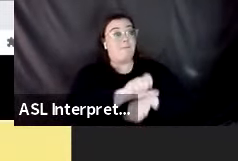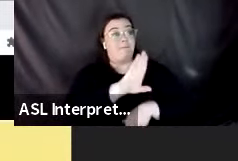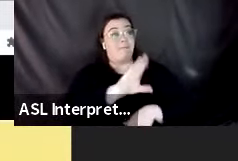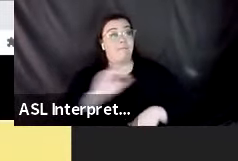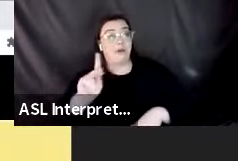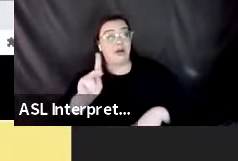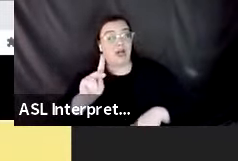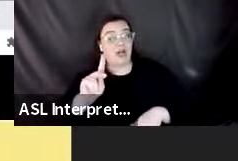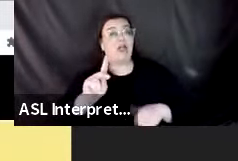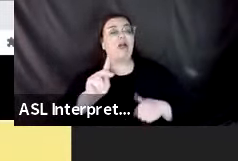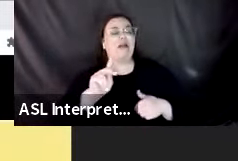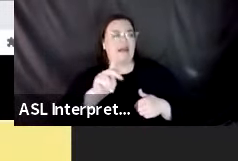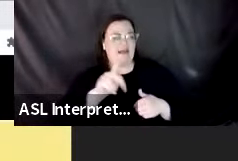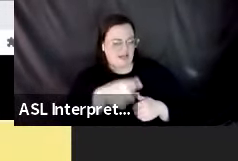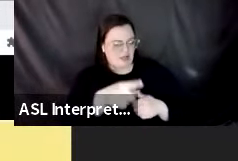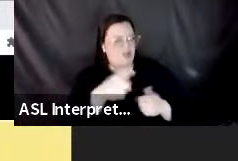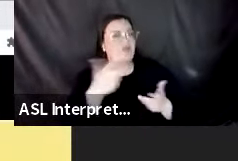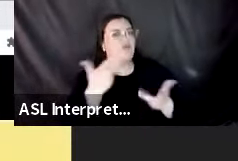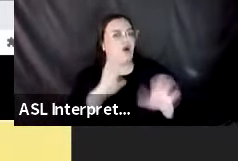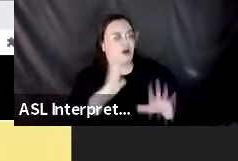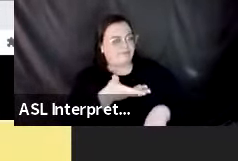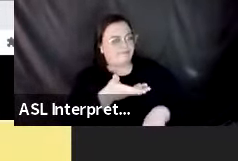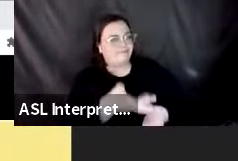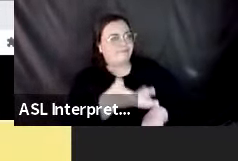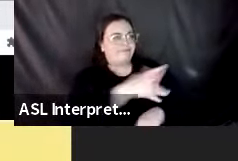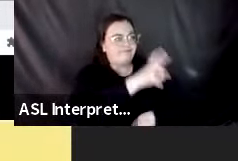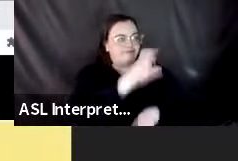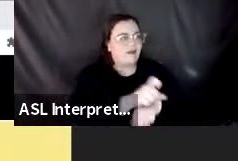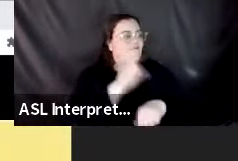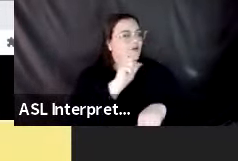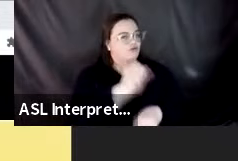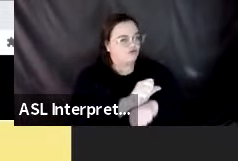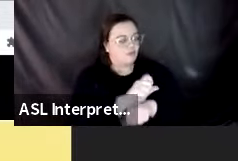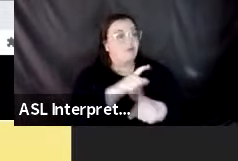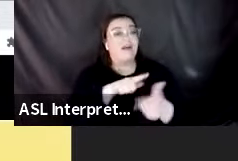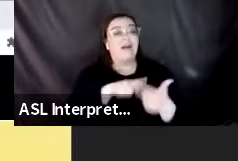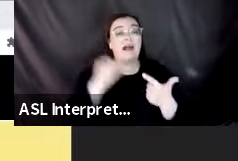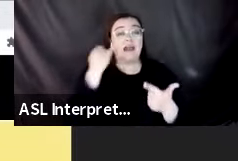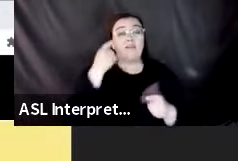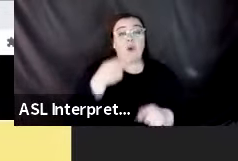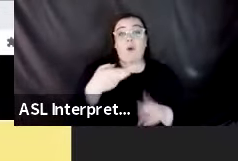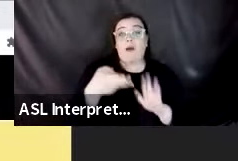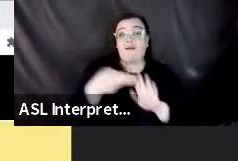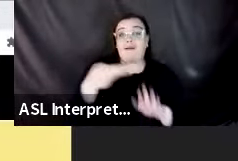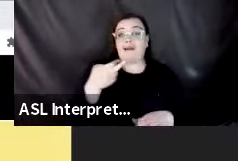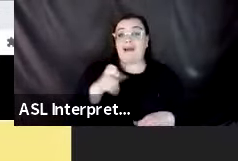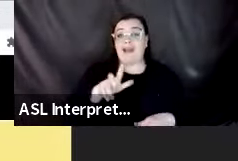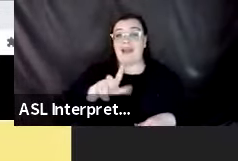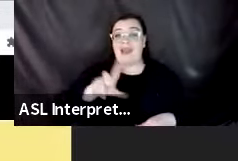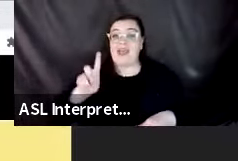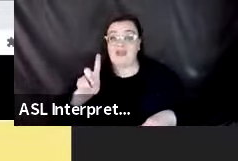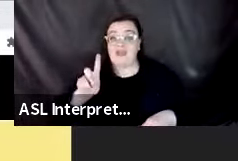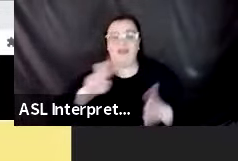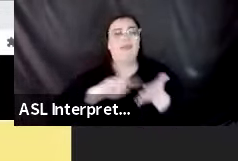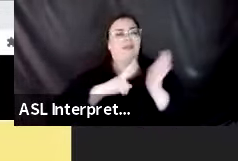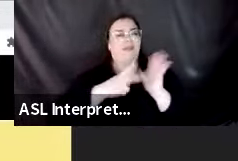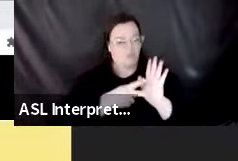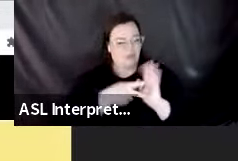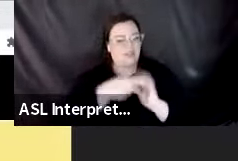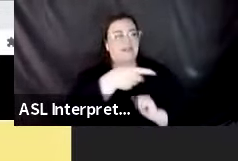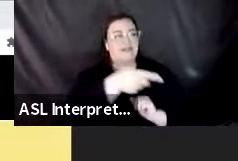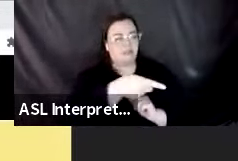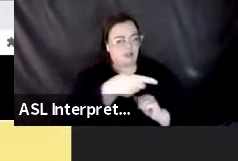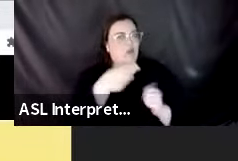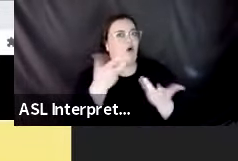we consider that an engagement for the job, which is why you're due a session fee if you're canceled. An avail, however, does